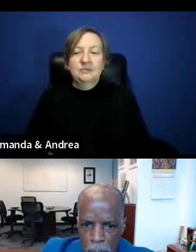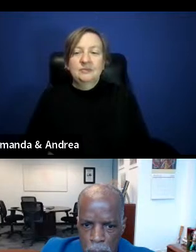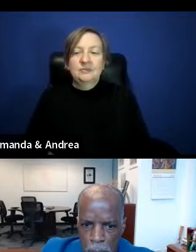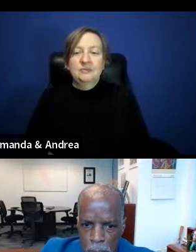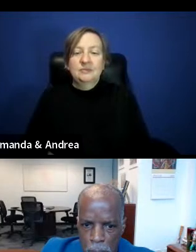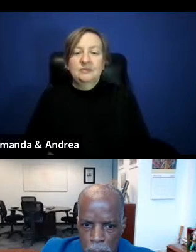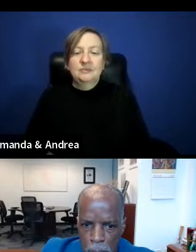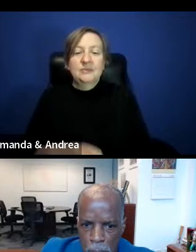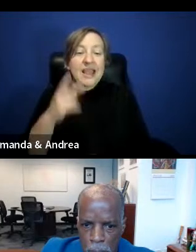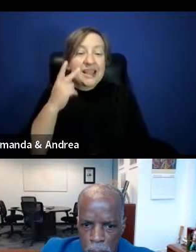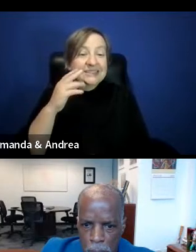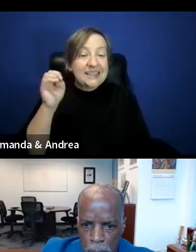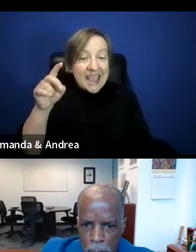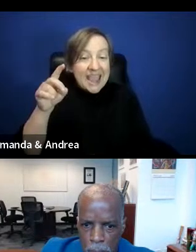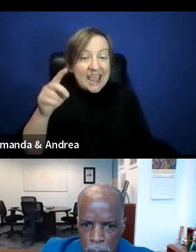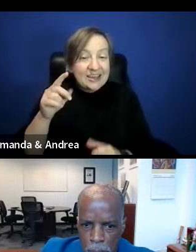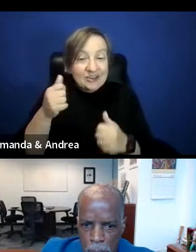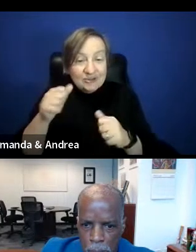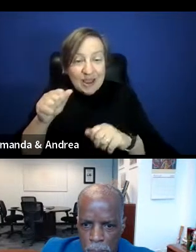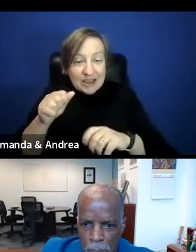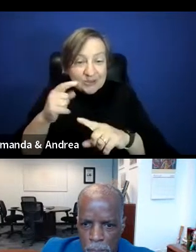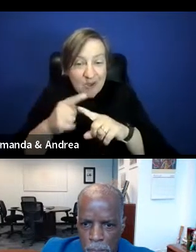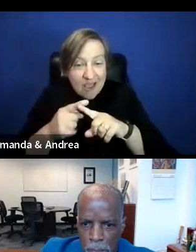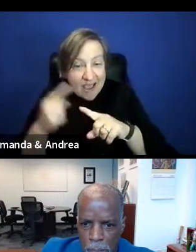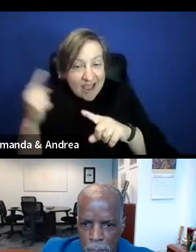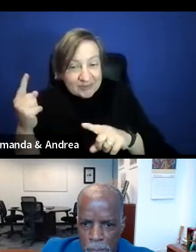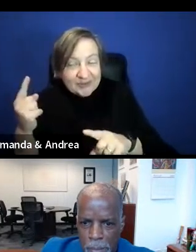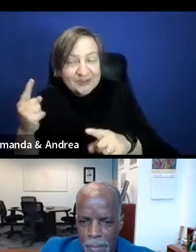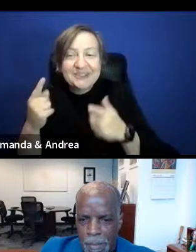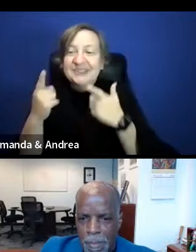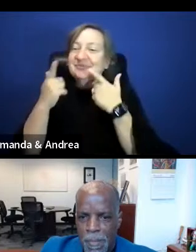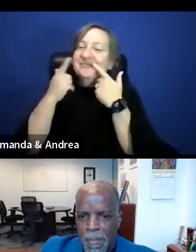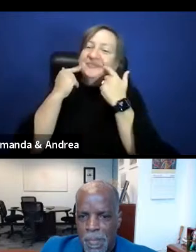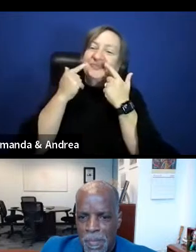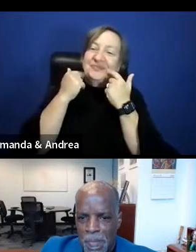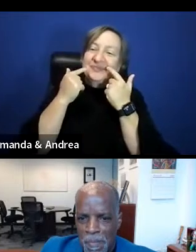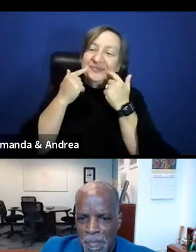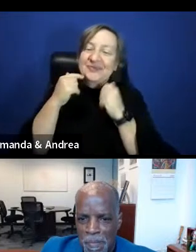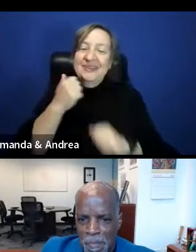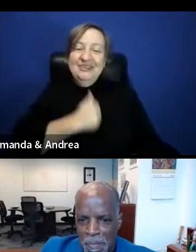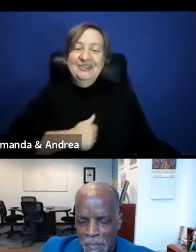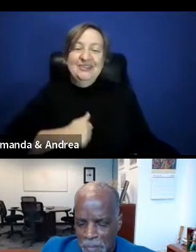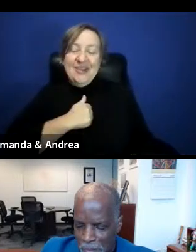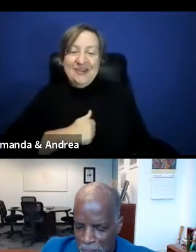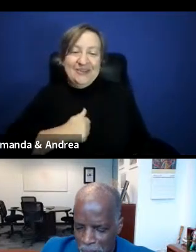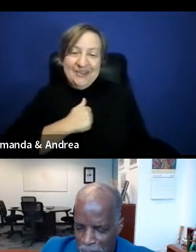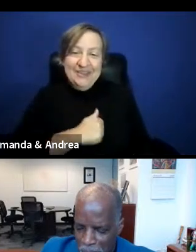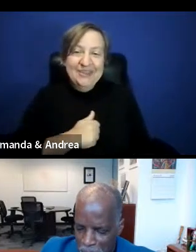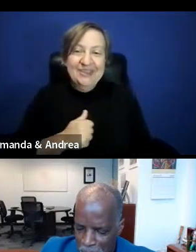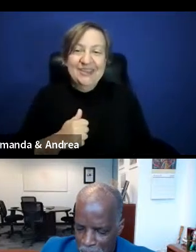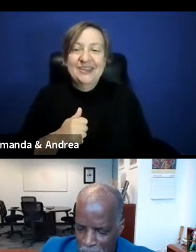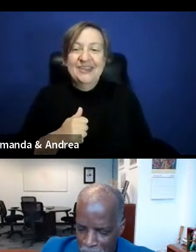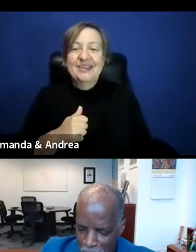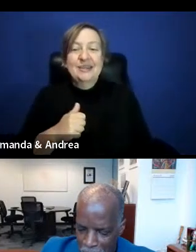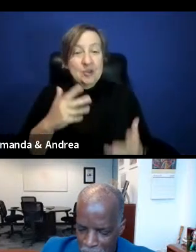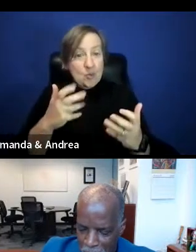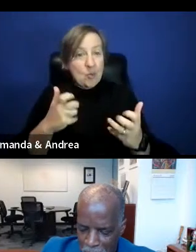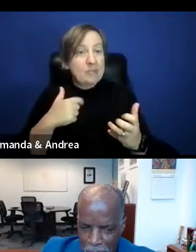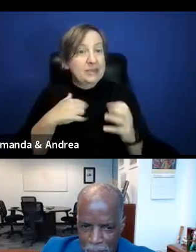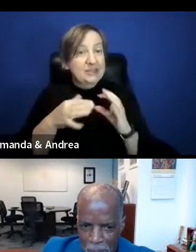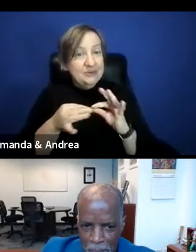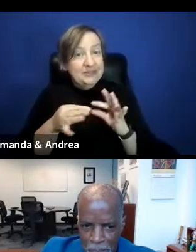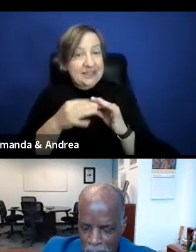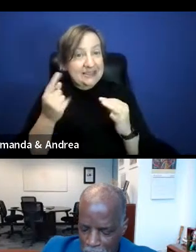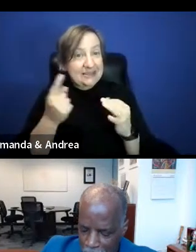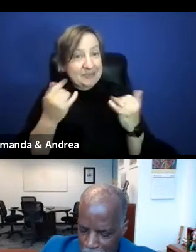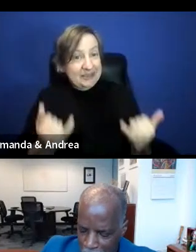I see Ed going for the mute button. There he is. Sorry. Do you want me to say something now?